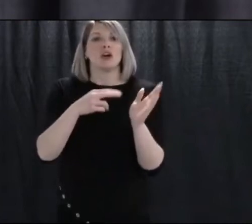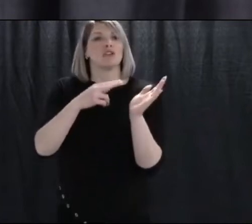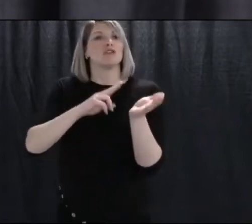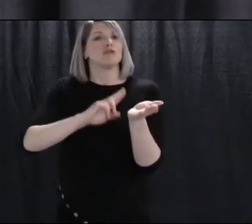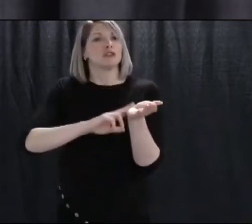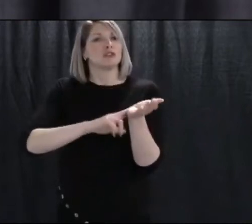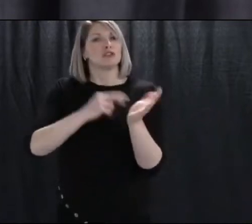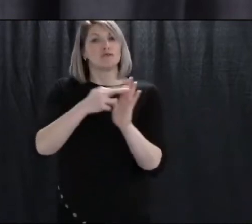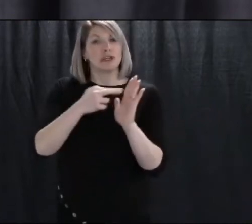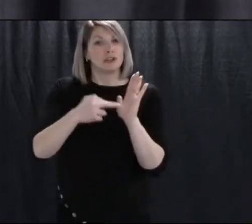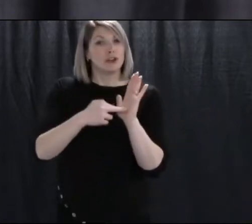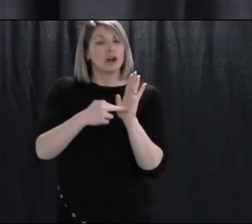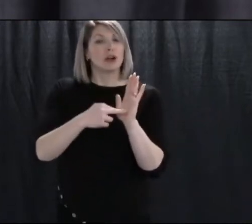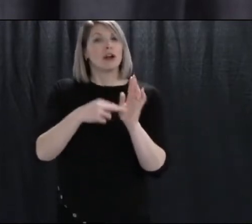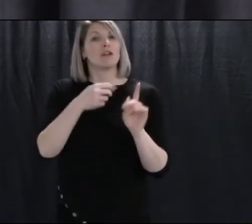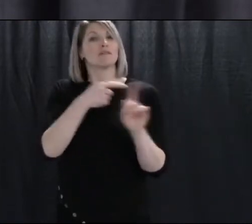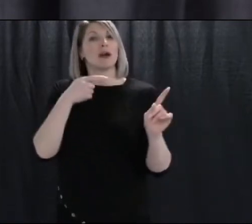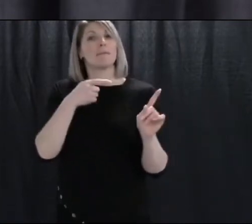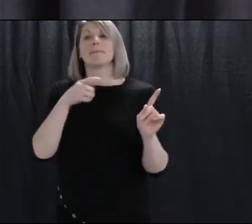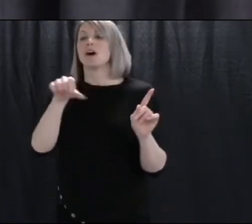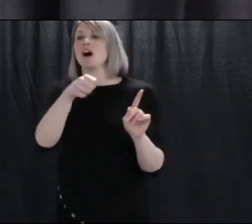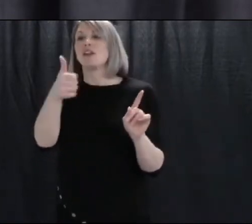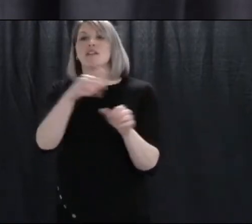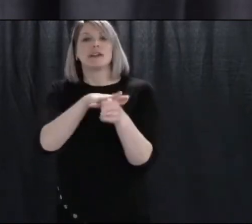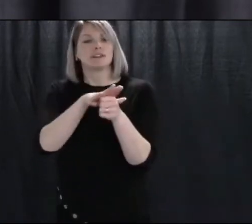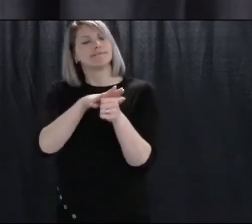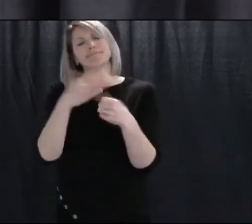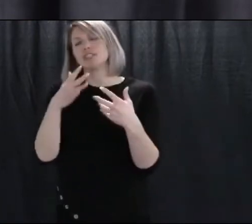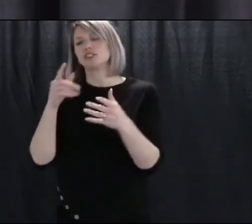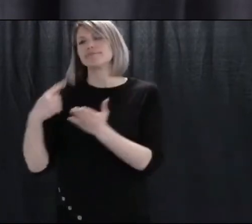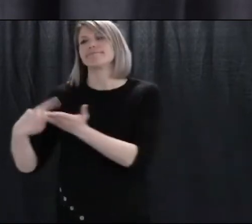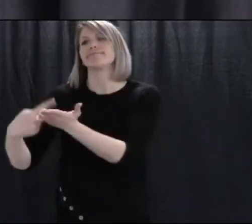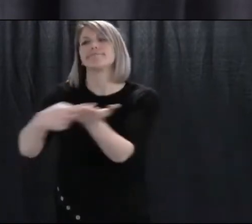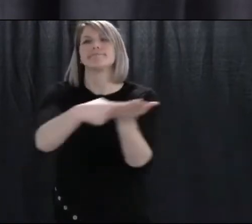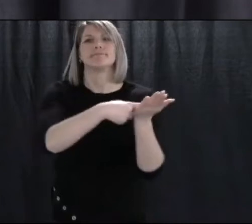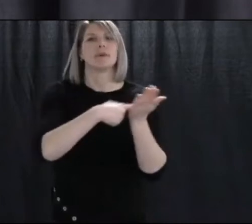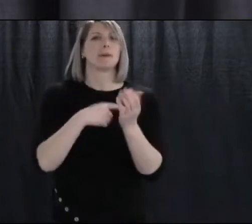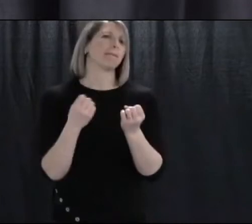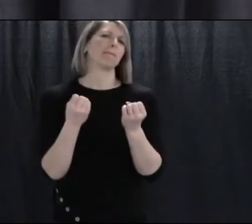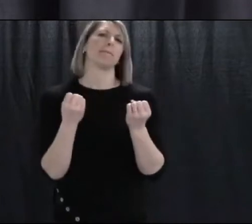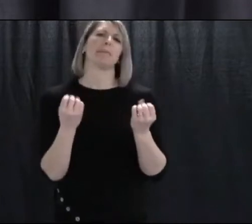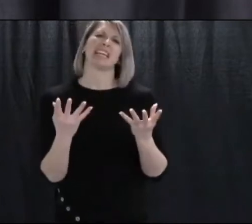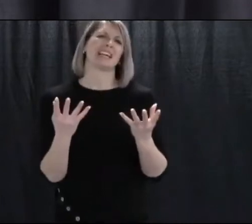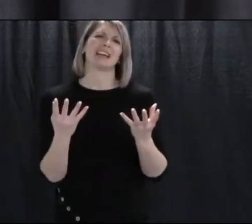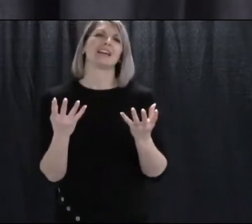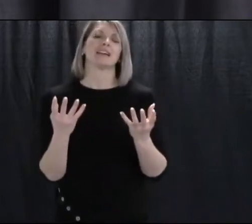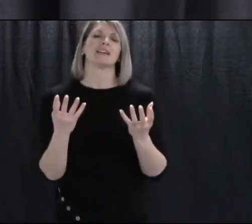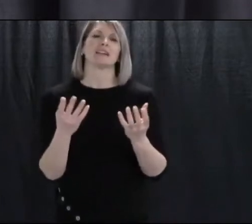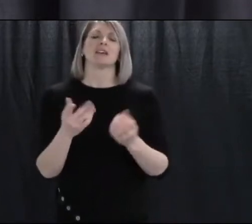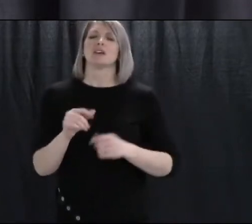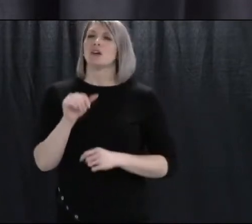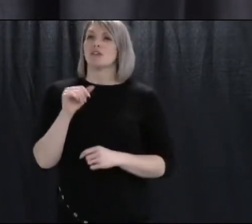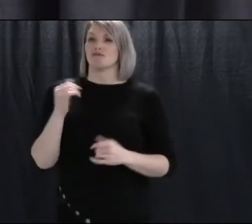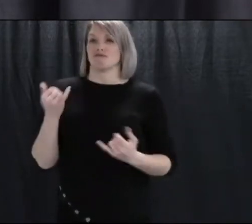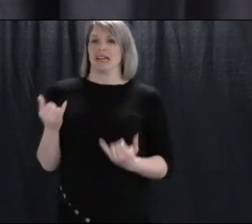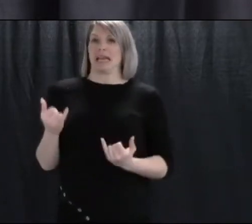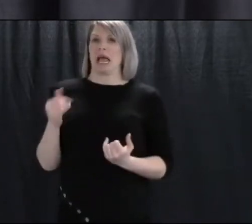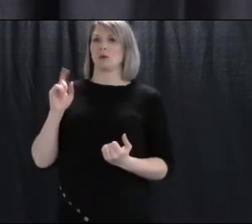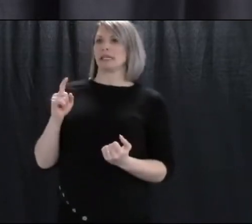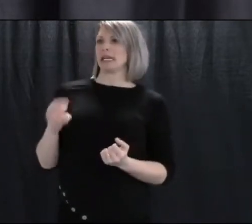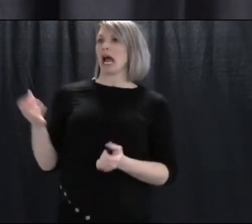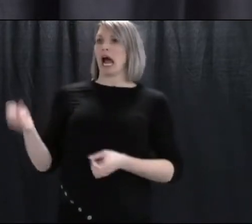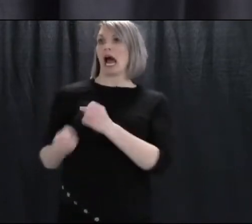Labrador and the practical nurses regulator. So yes, we're on that. We don't need to pull the trigger on